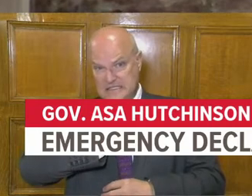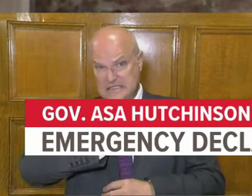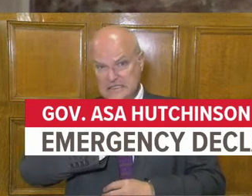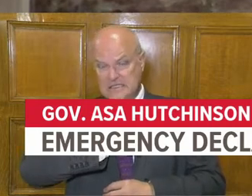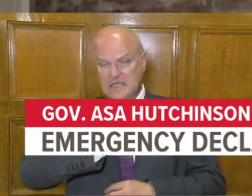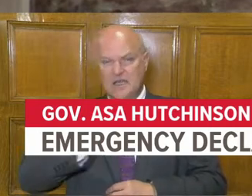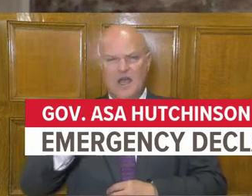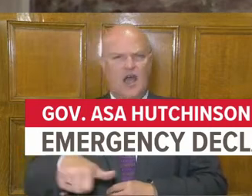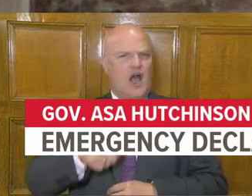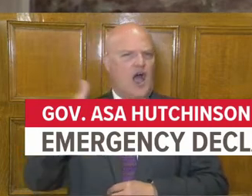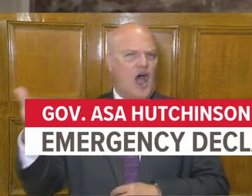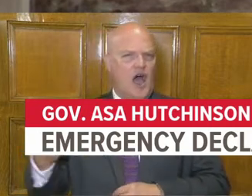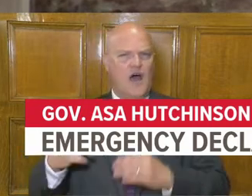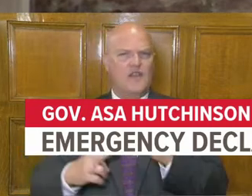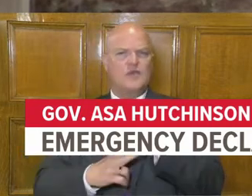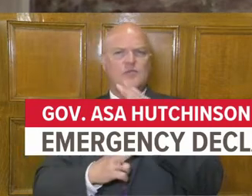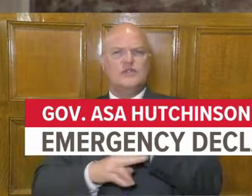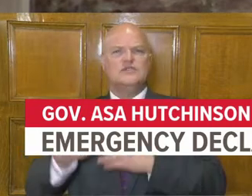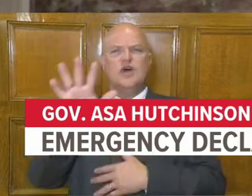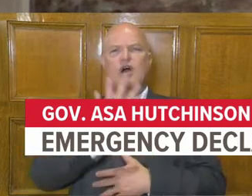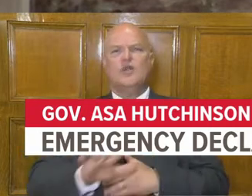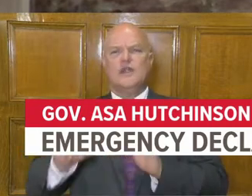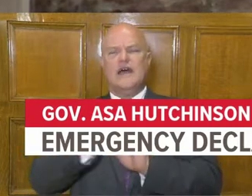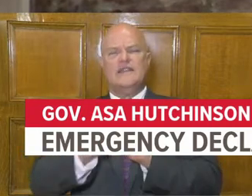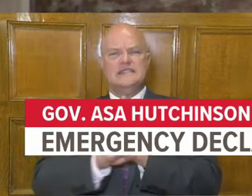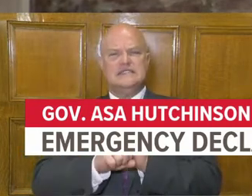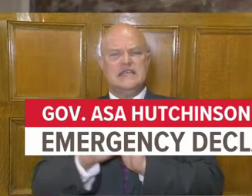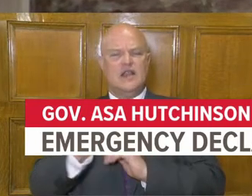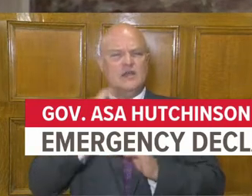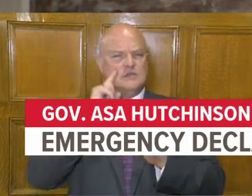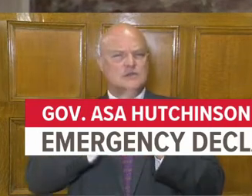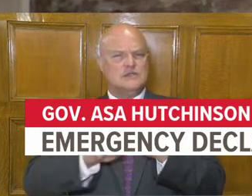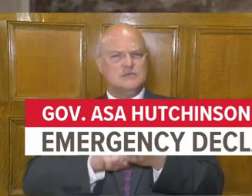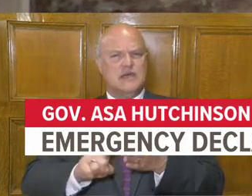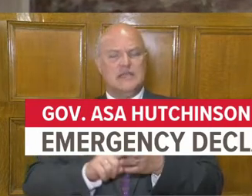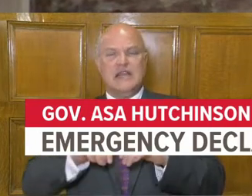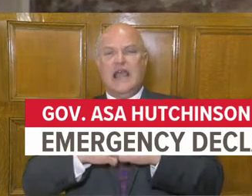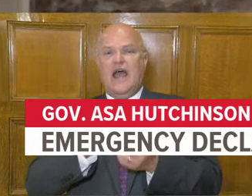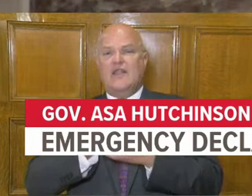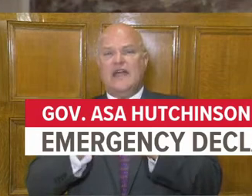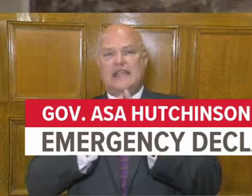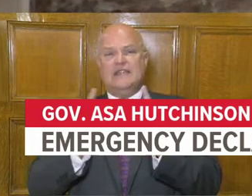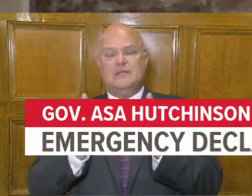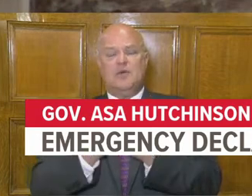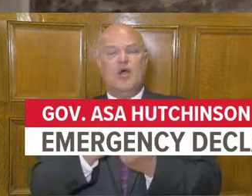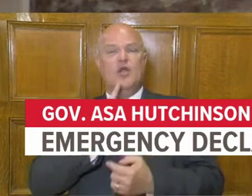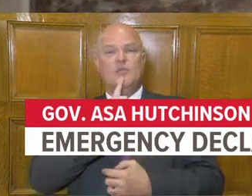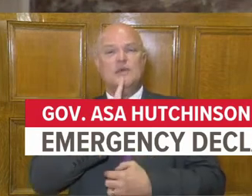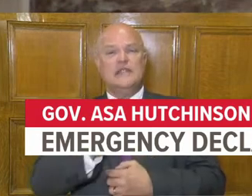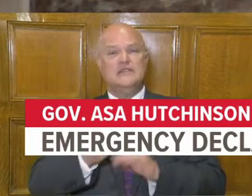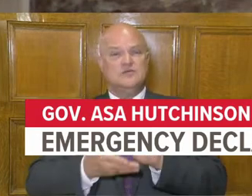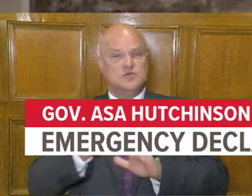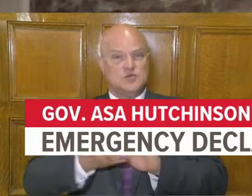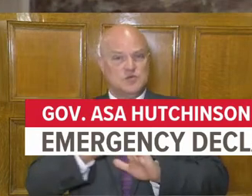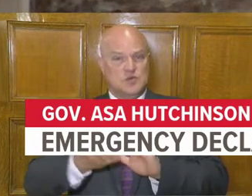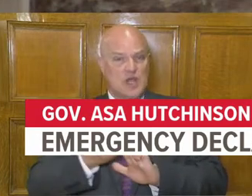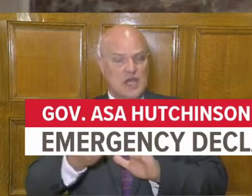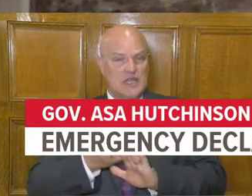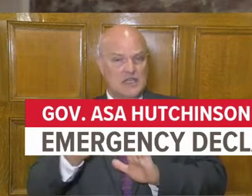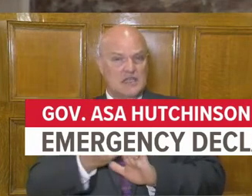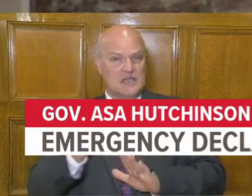about any bridges throughout the state, and then I guess too also kind of how that department in general is run,